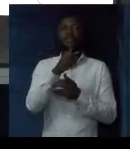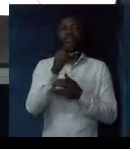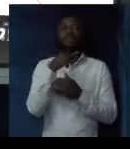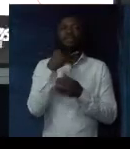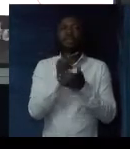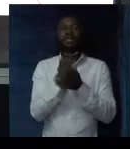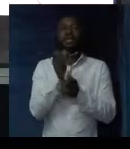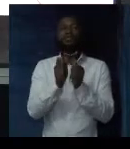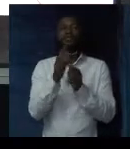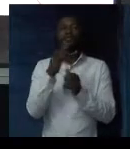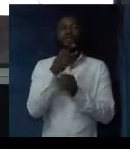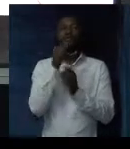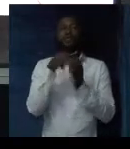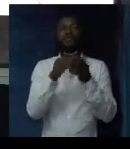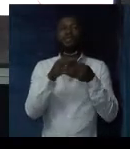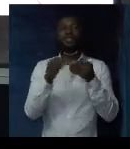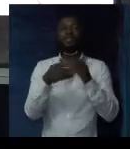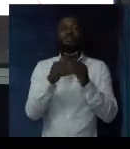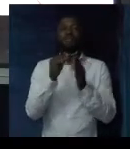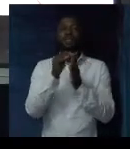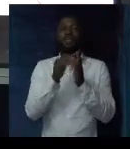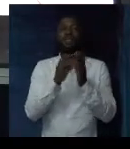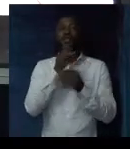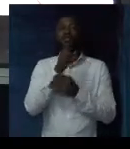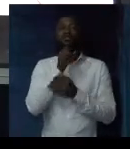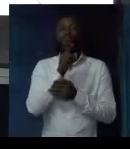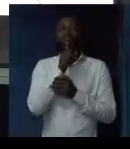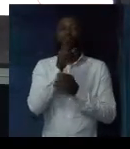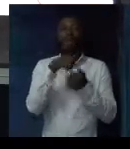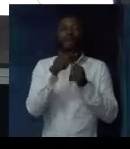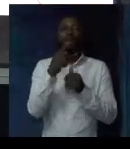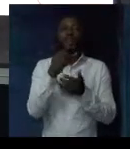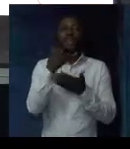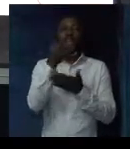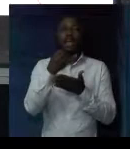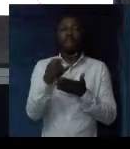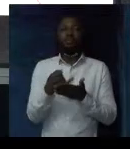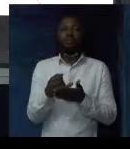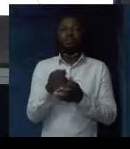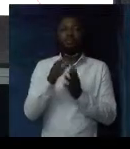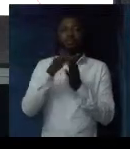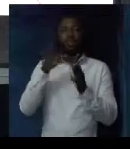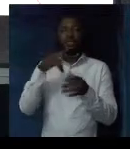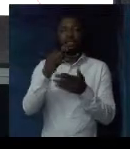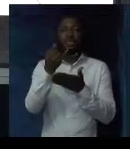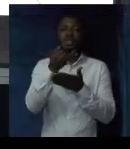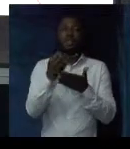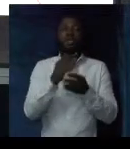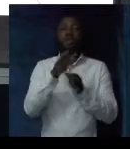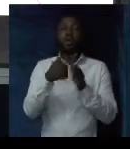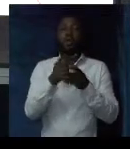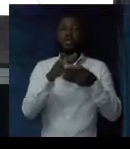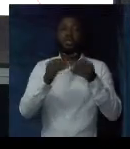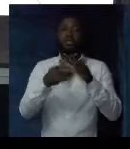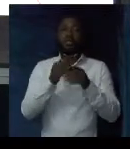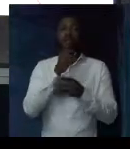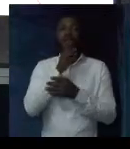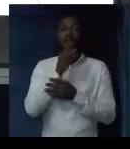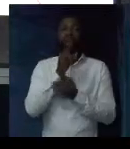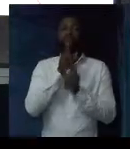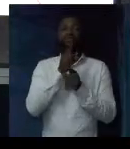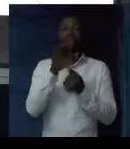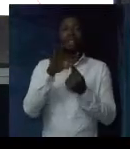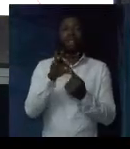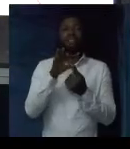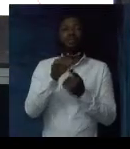The next question says, which of these statements is not true about the diagram? That is, study the diagram. All statements